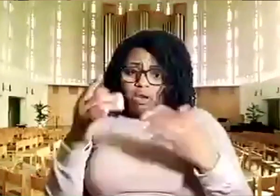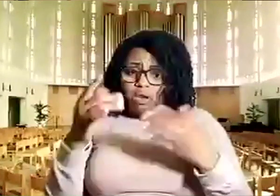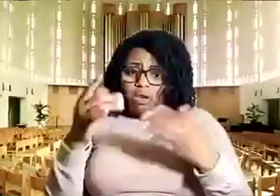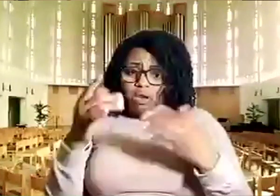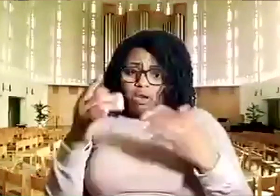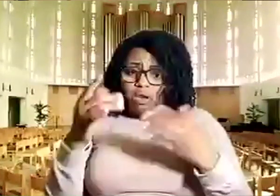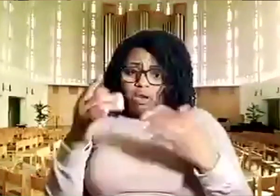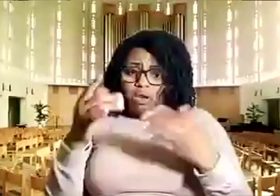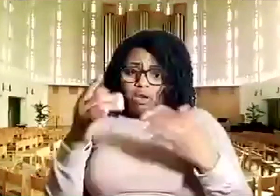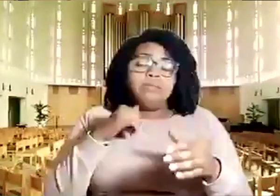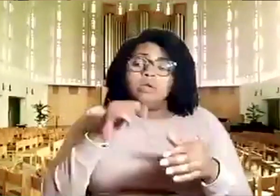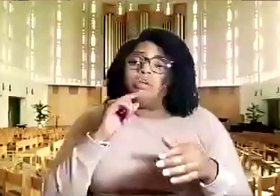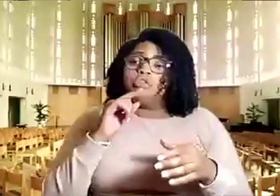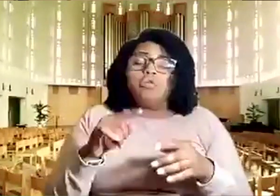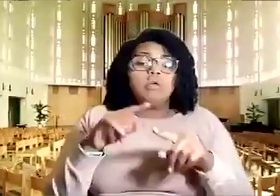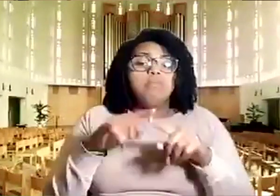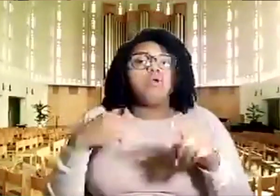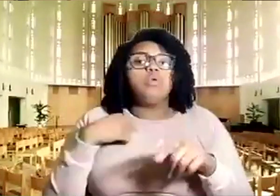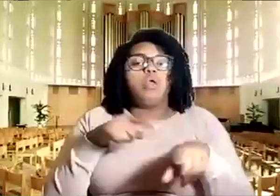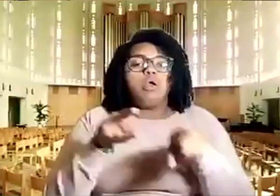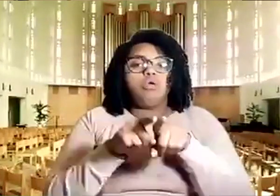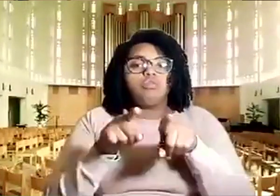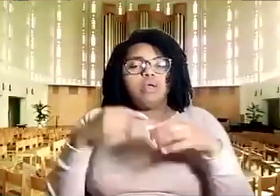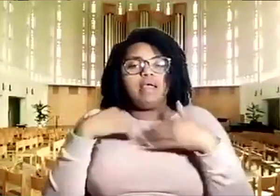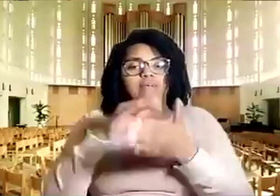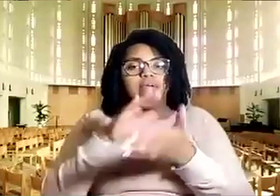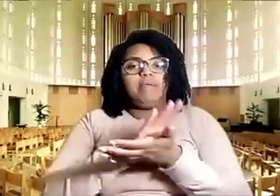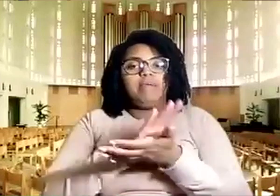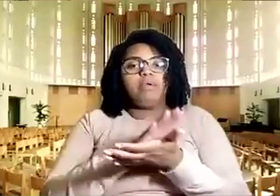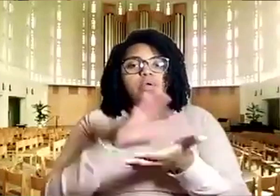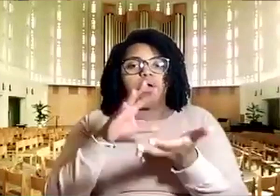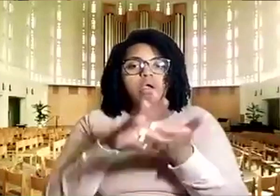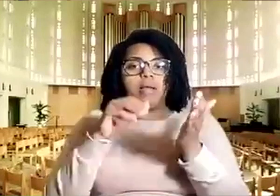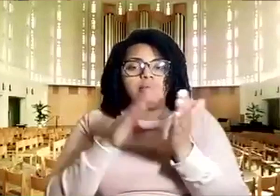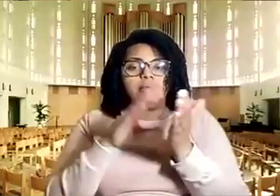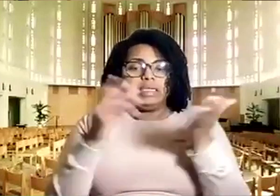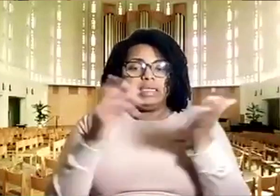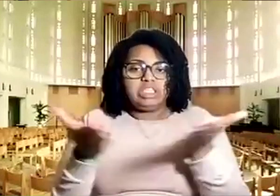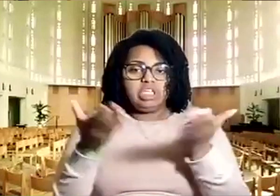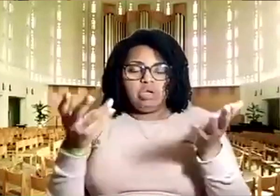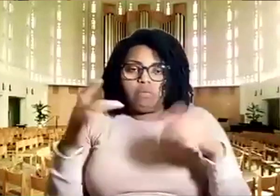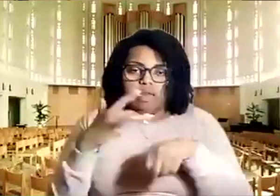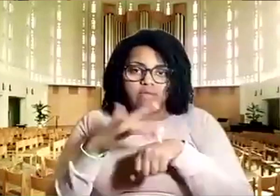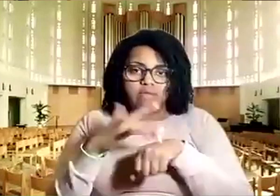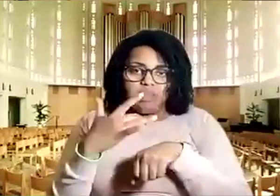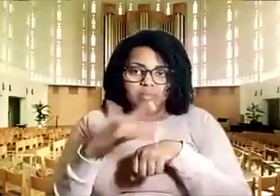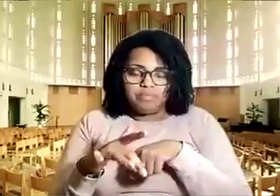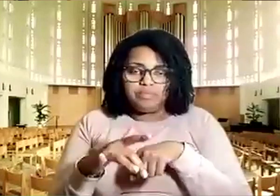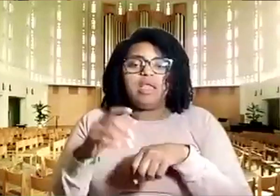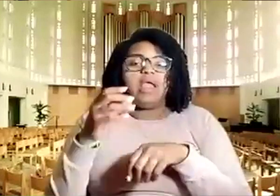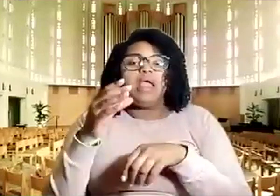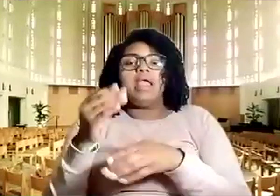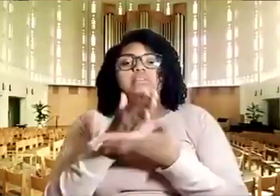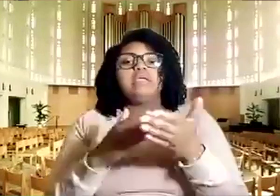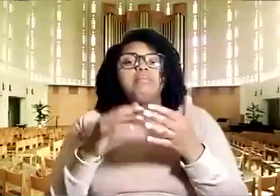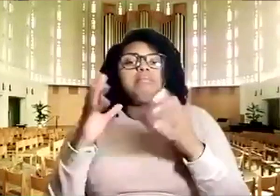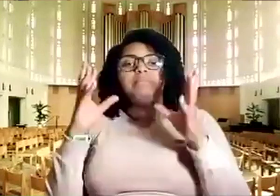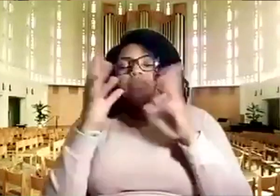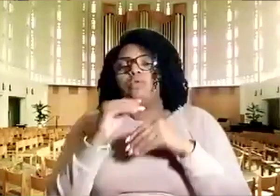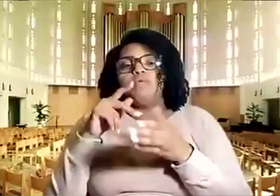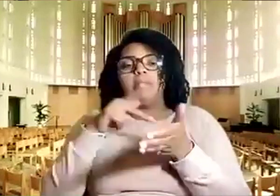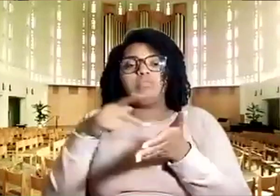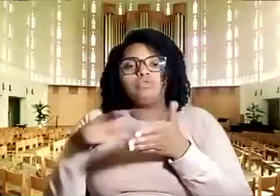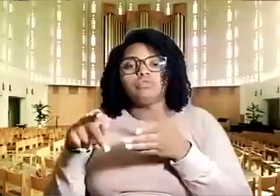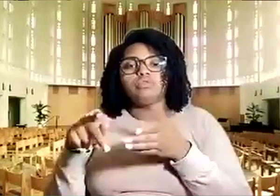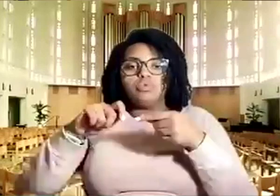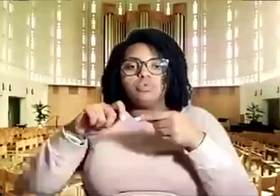have paper copies here available and some lovely little pencil, sharpened pencils that are out